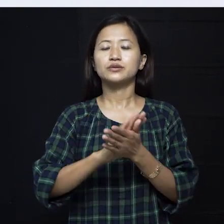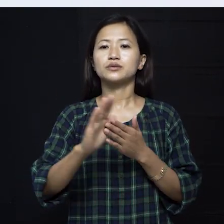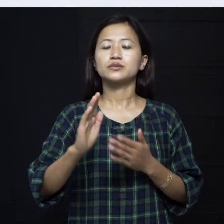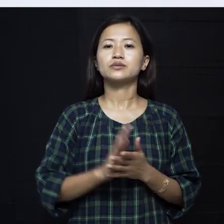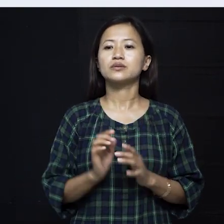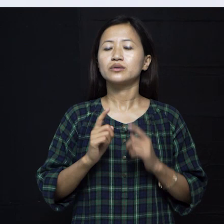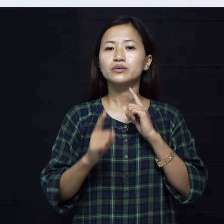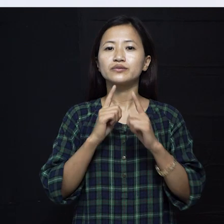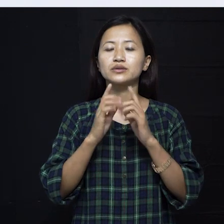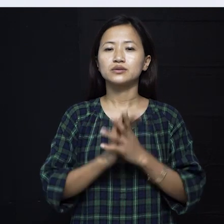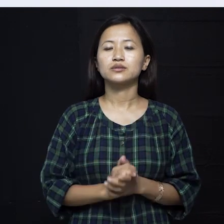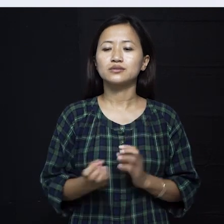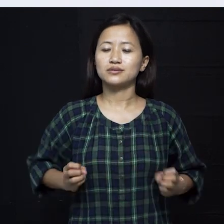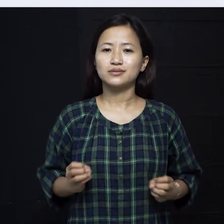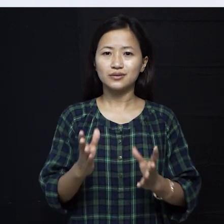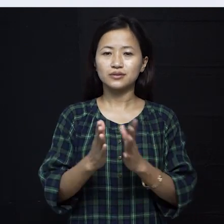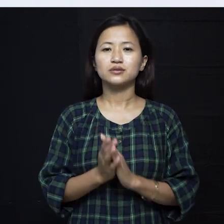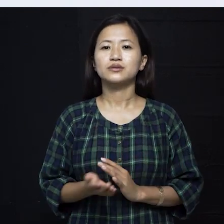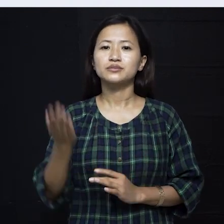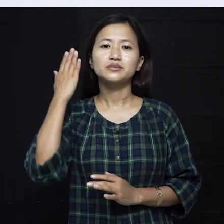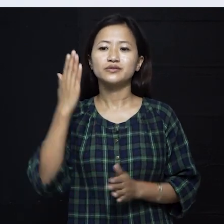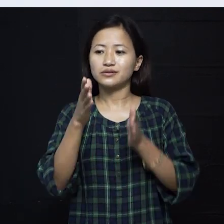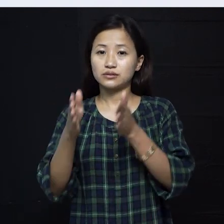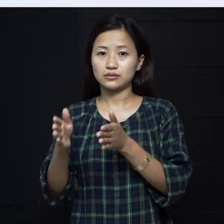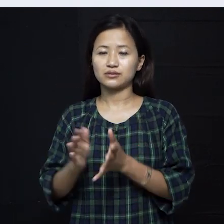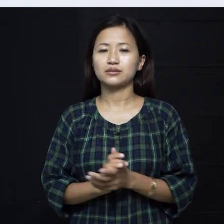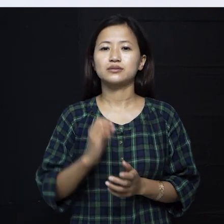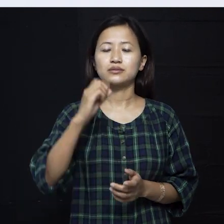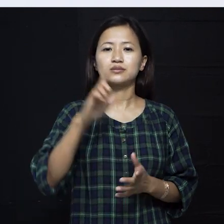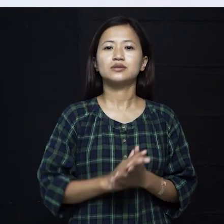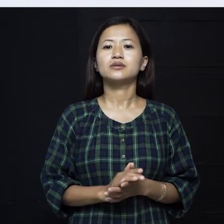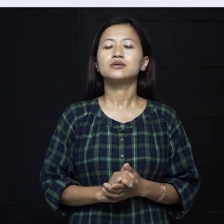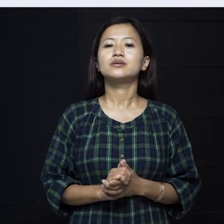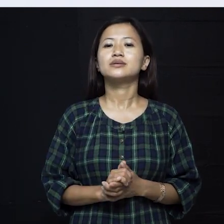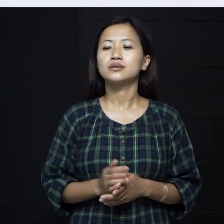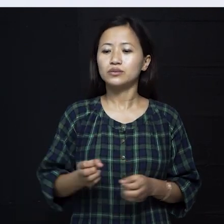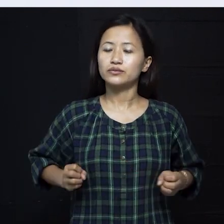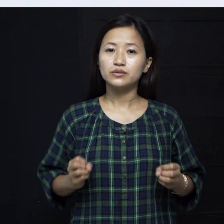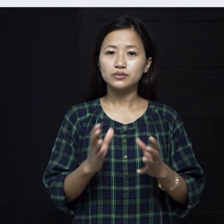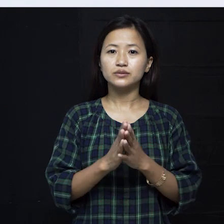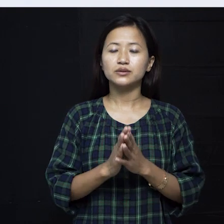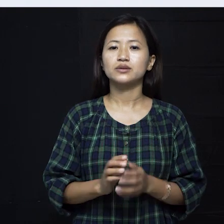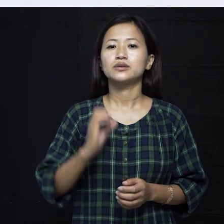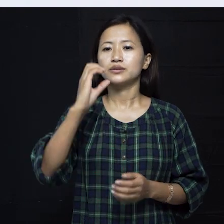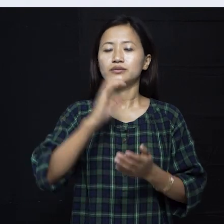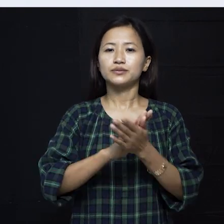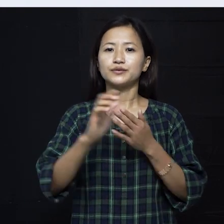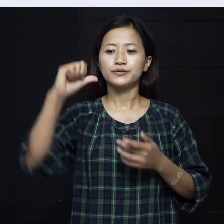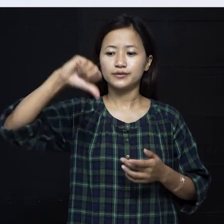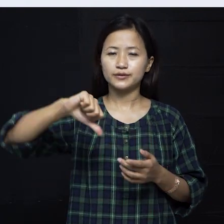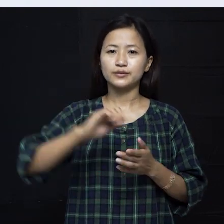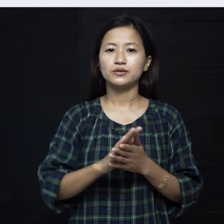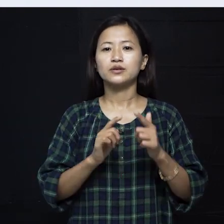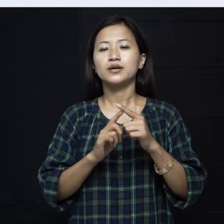chapter that we have started in the previous session. Okay. Now in the previous class we have already started with your chapter 9, that